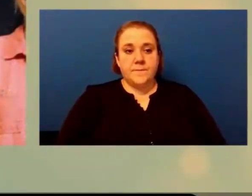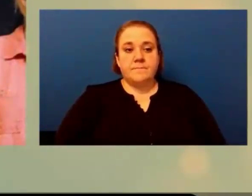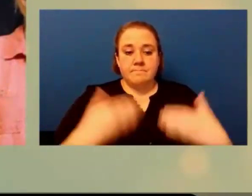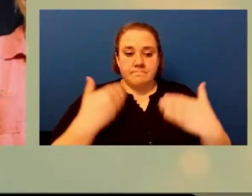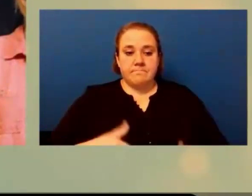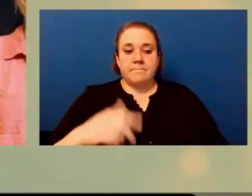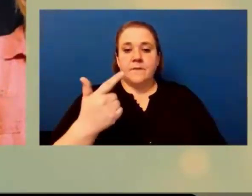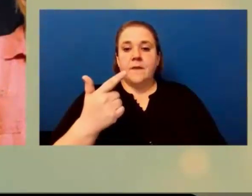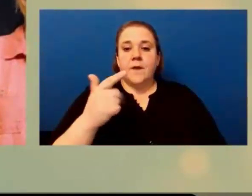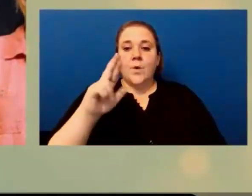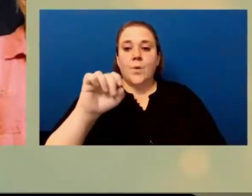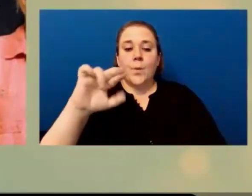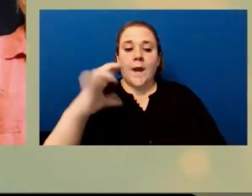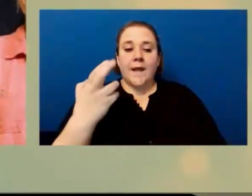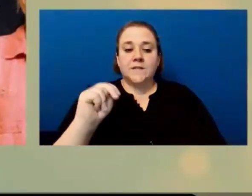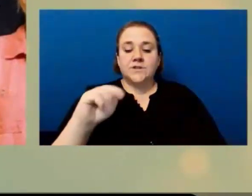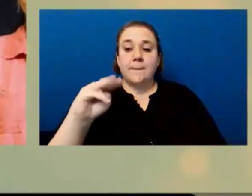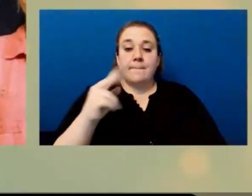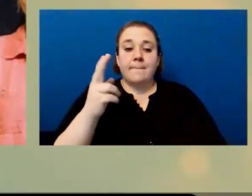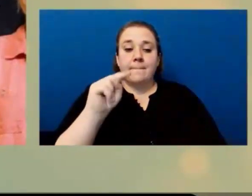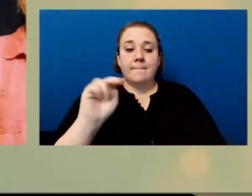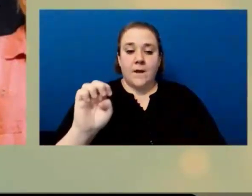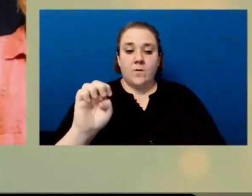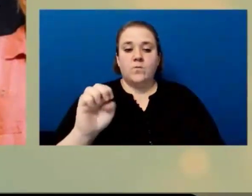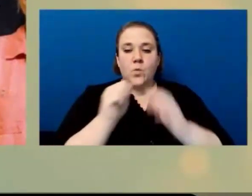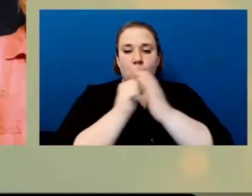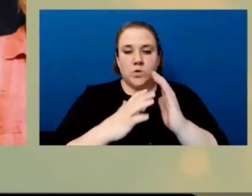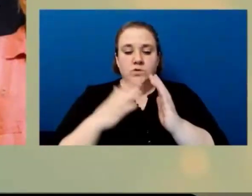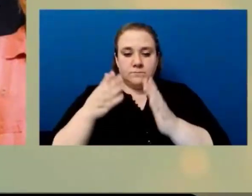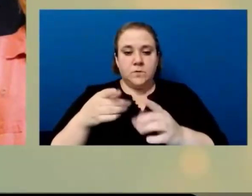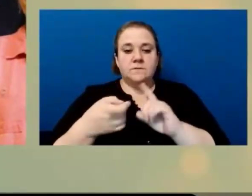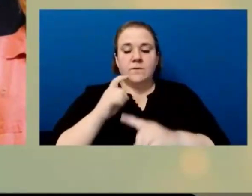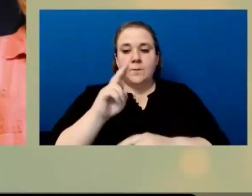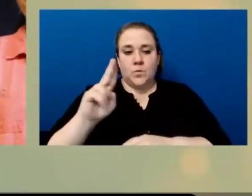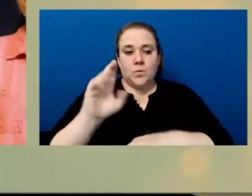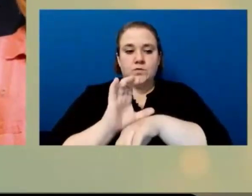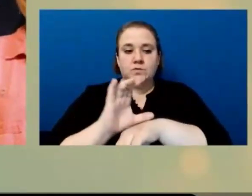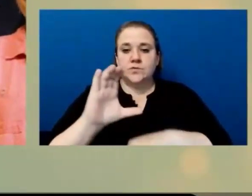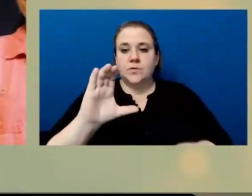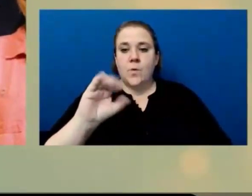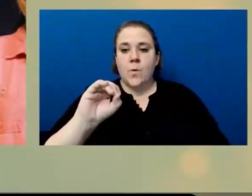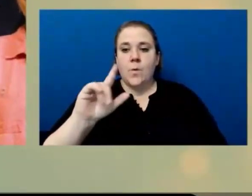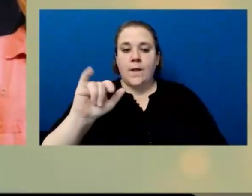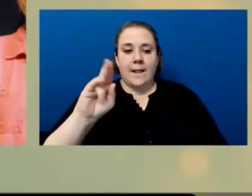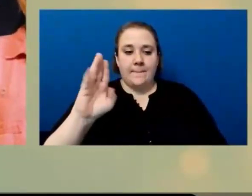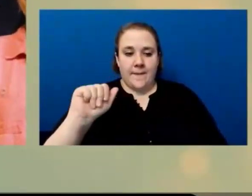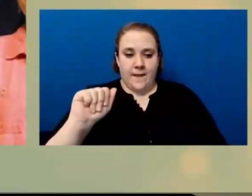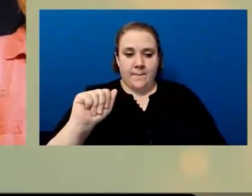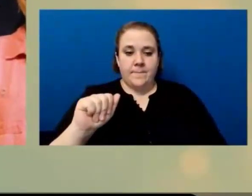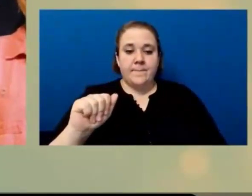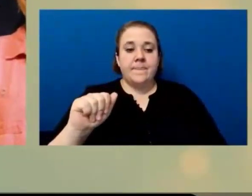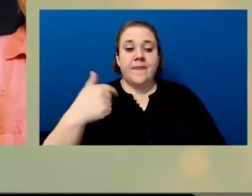A worship associate at the UU Church of Columbia. I am a white elder millennial and use she and they